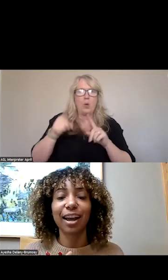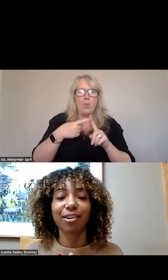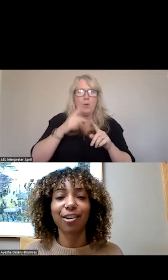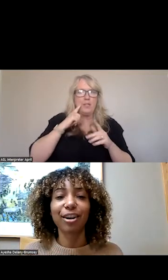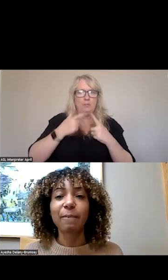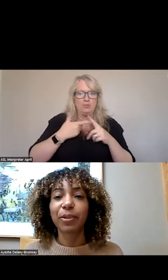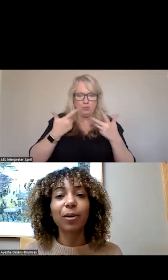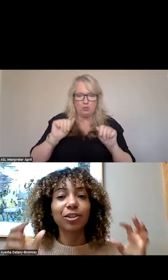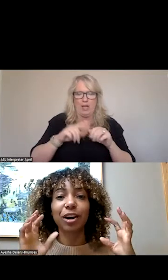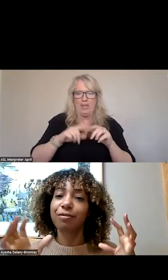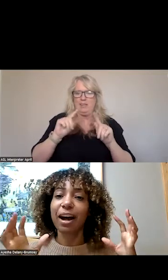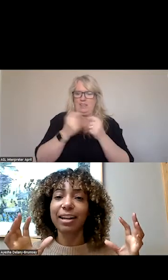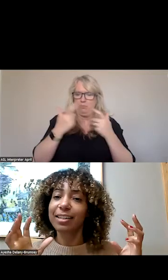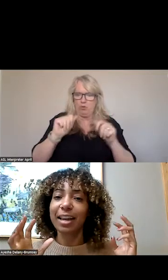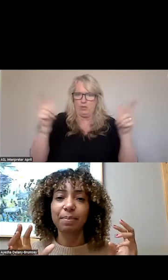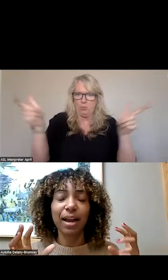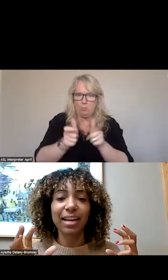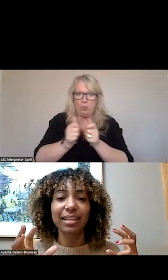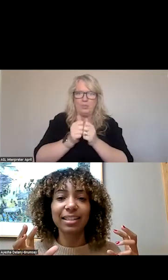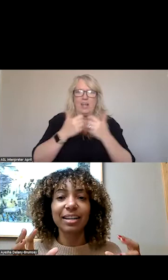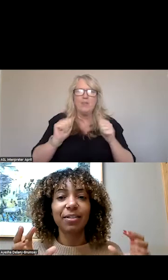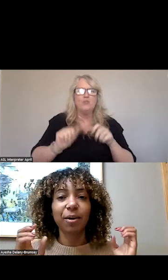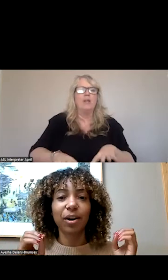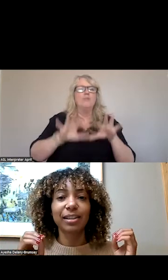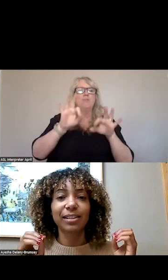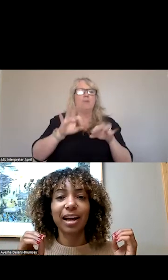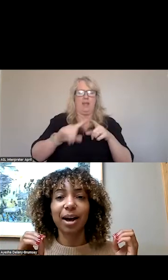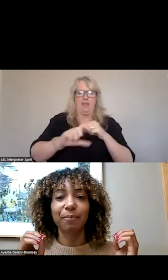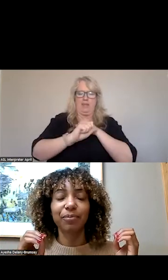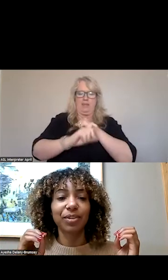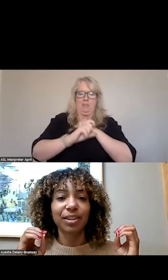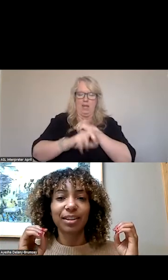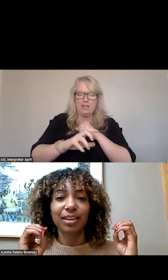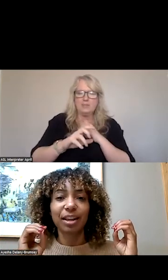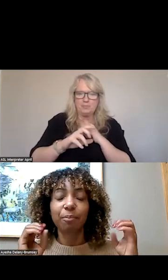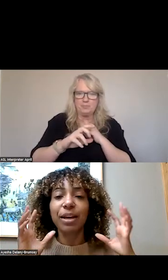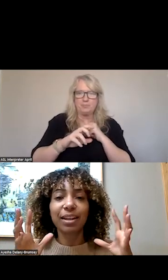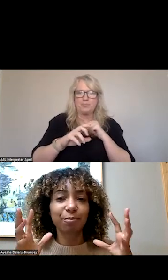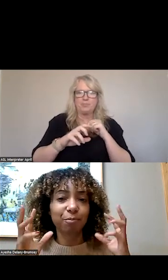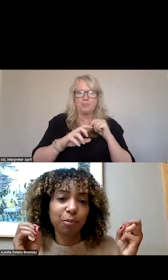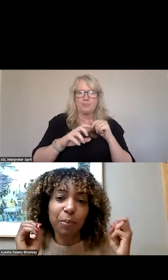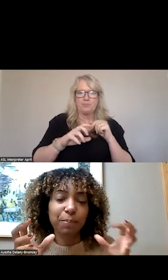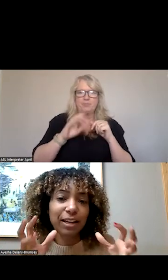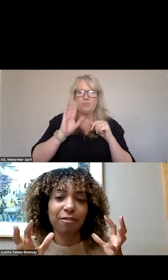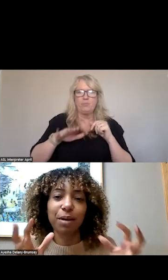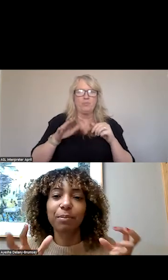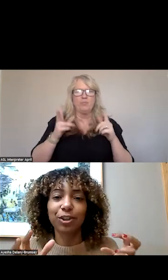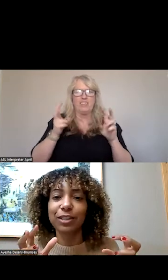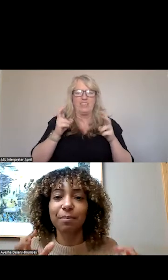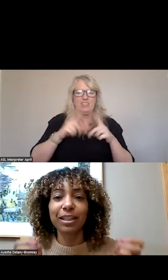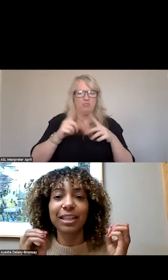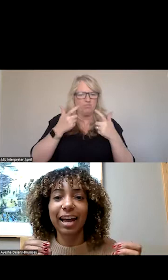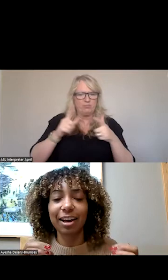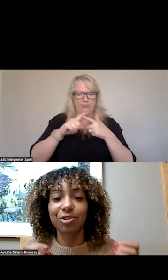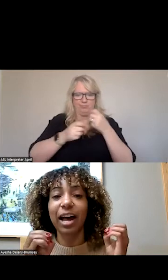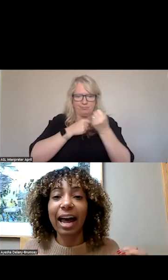pull this together, they went to try to find a campaign that was a big kind of public